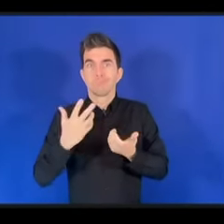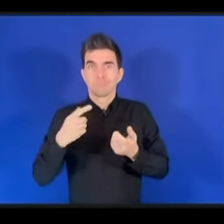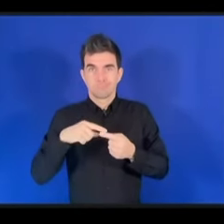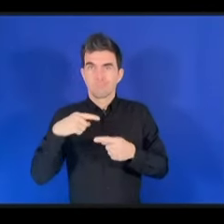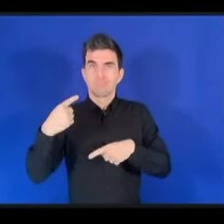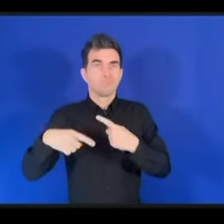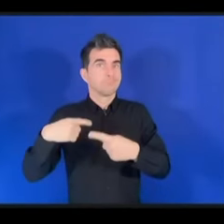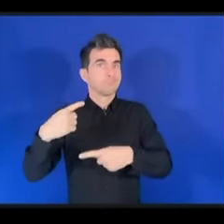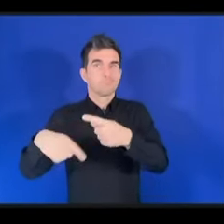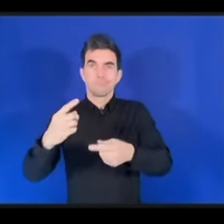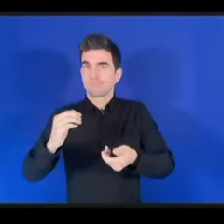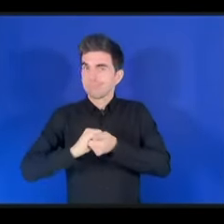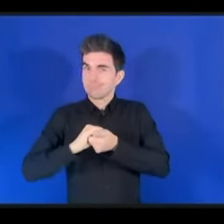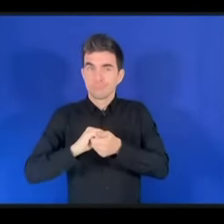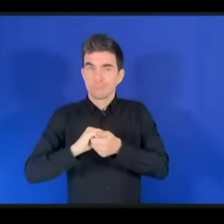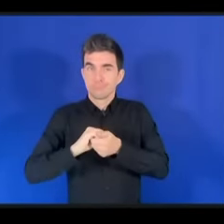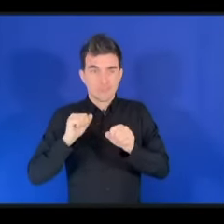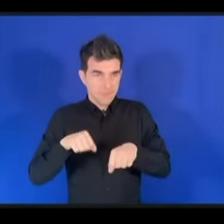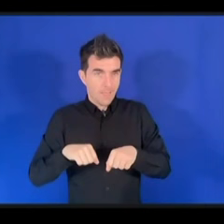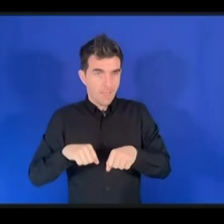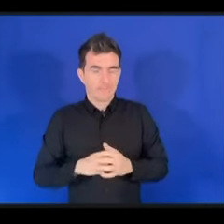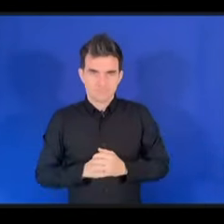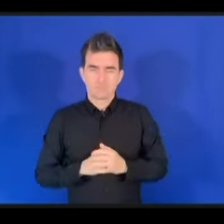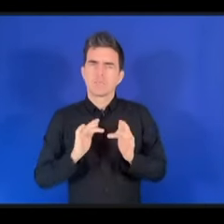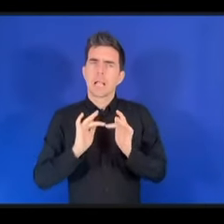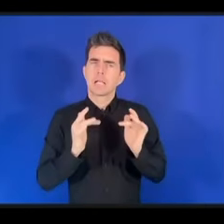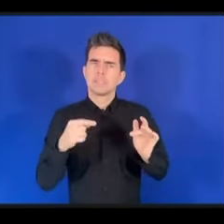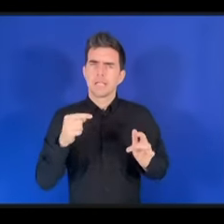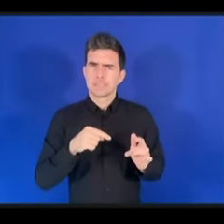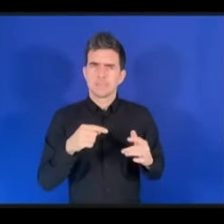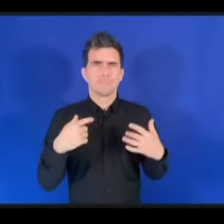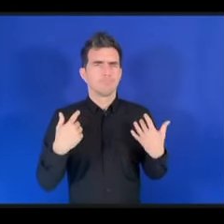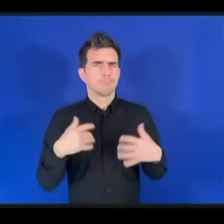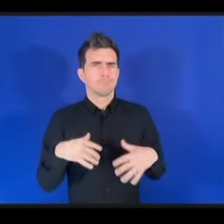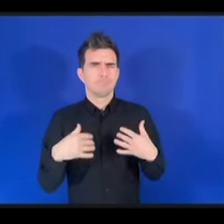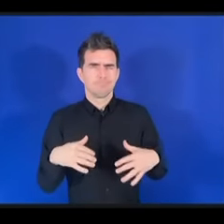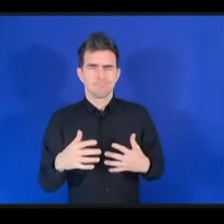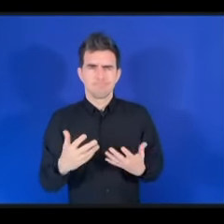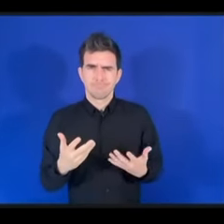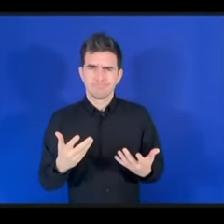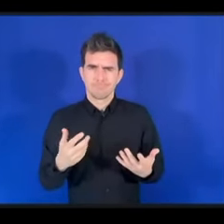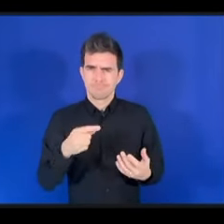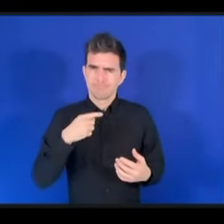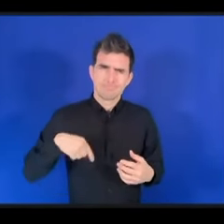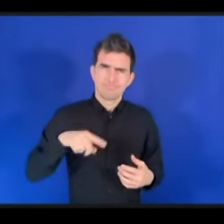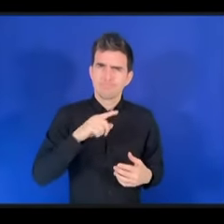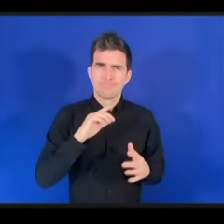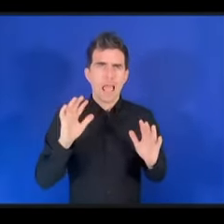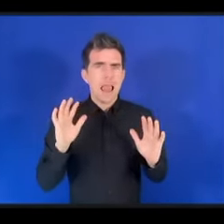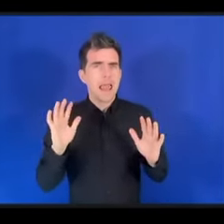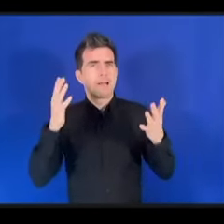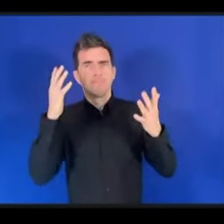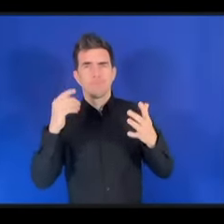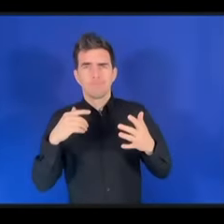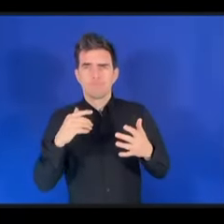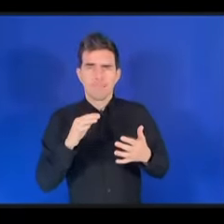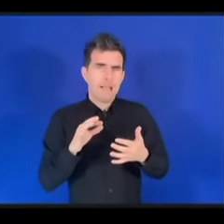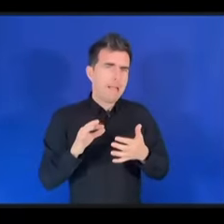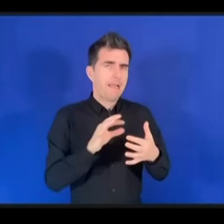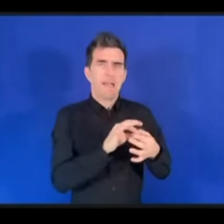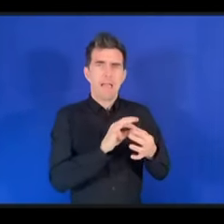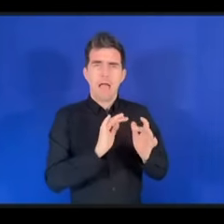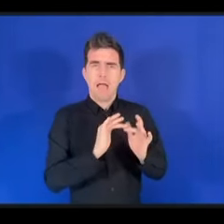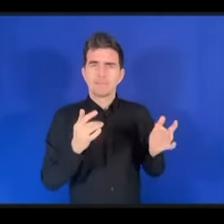social activities. And the landscape surrounding the internet evolves rapidly. The theme